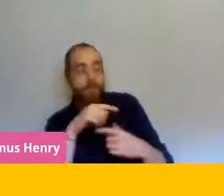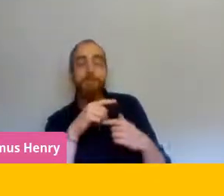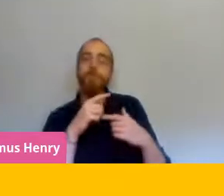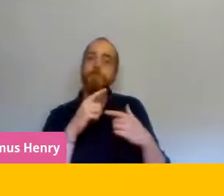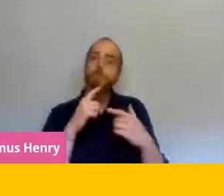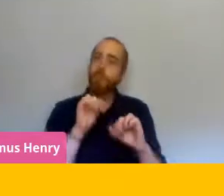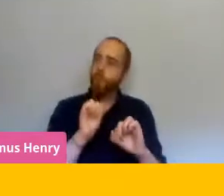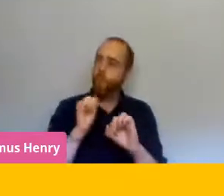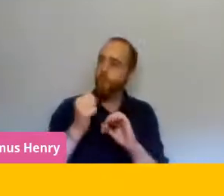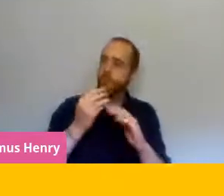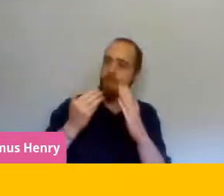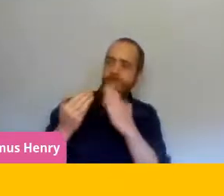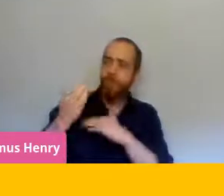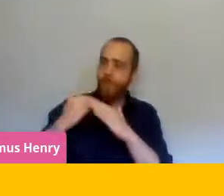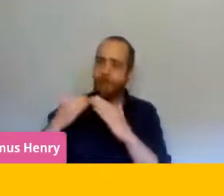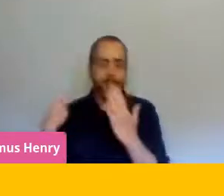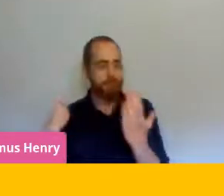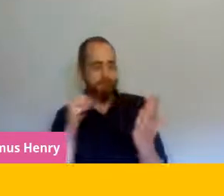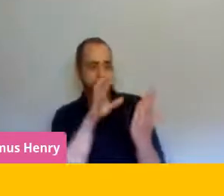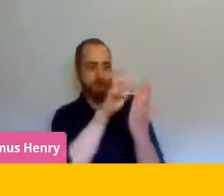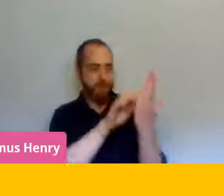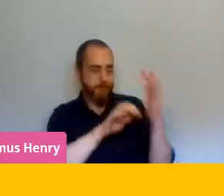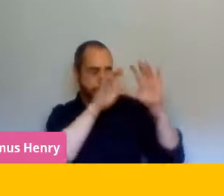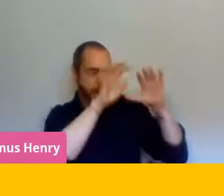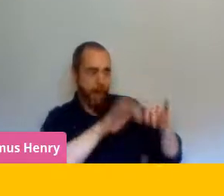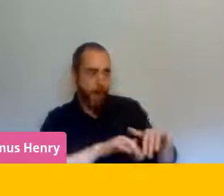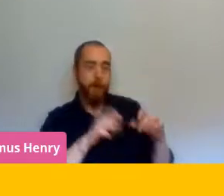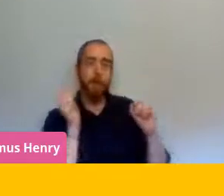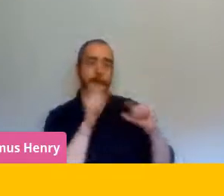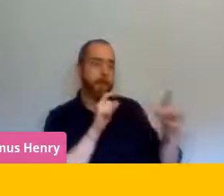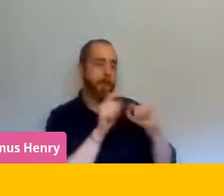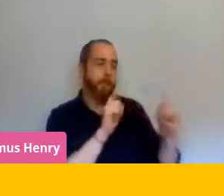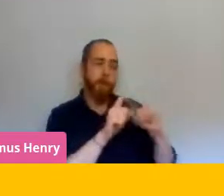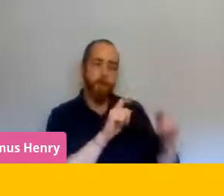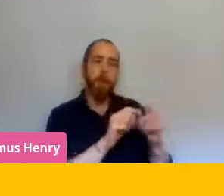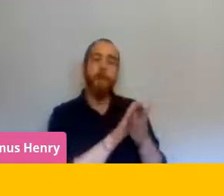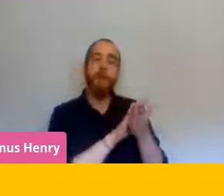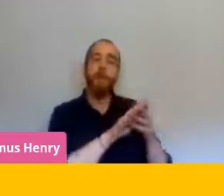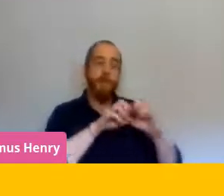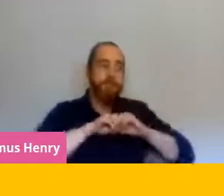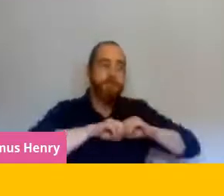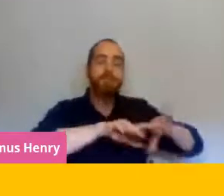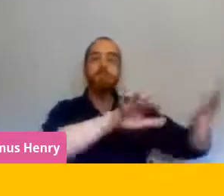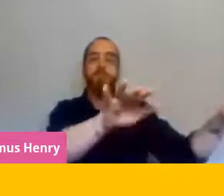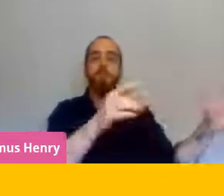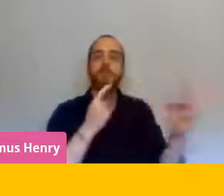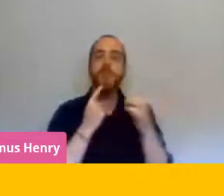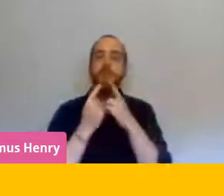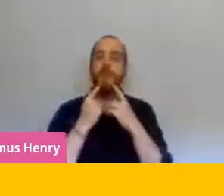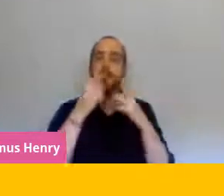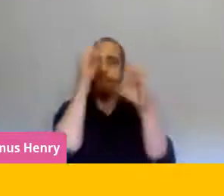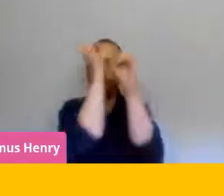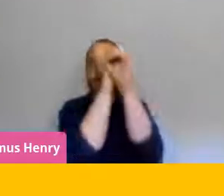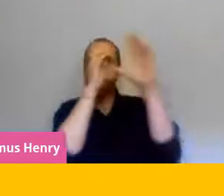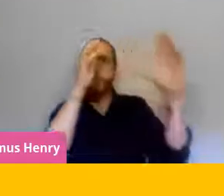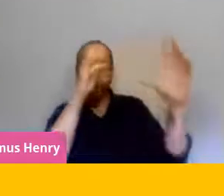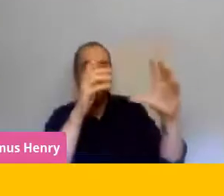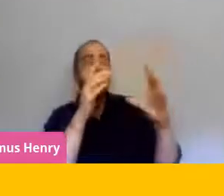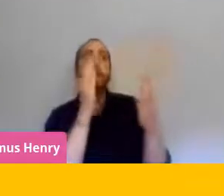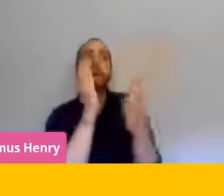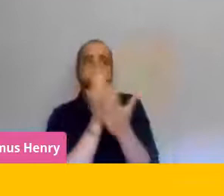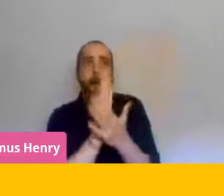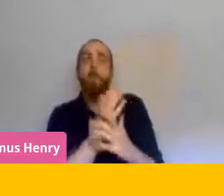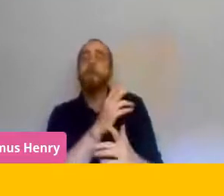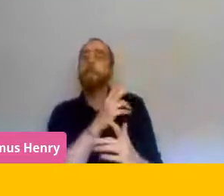but also asking permanent staff to spam that as well. And that's led to quite a lot of departmental